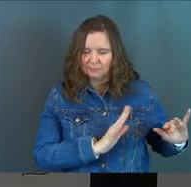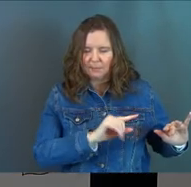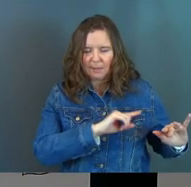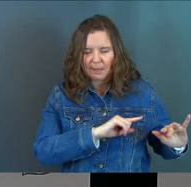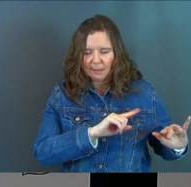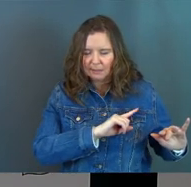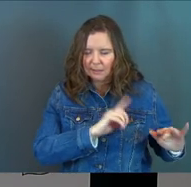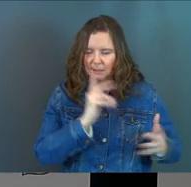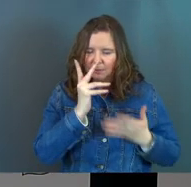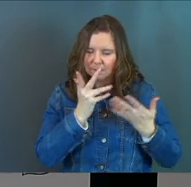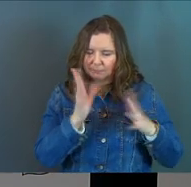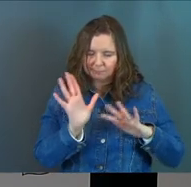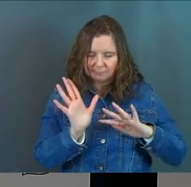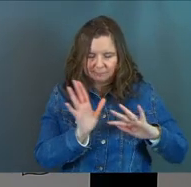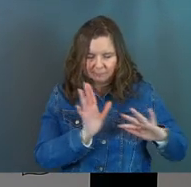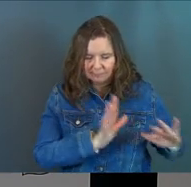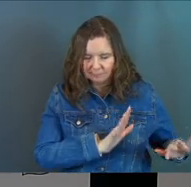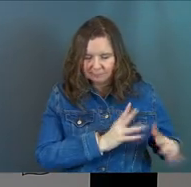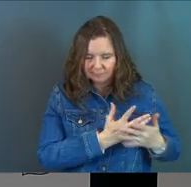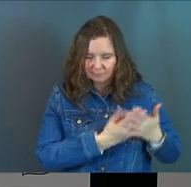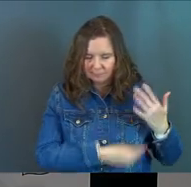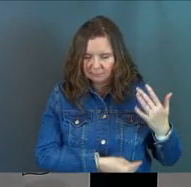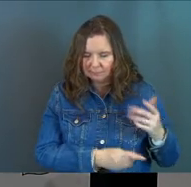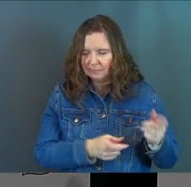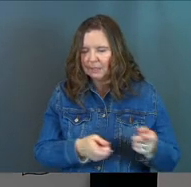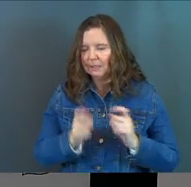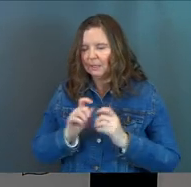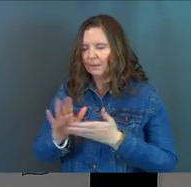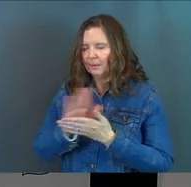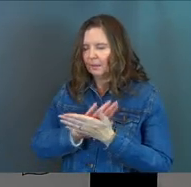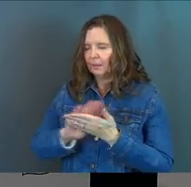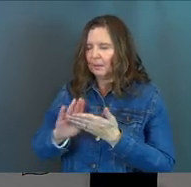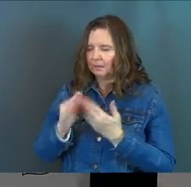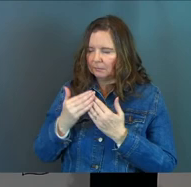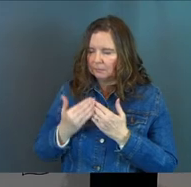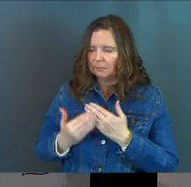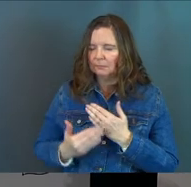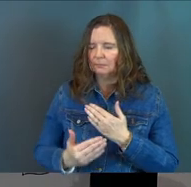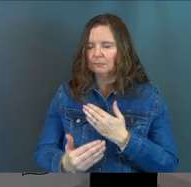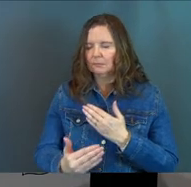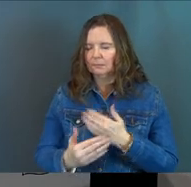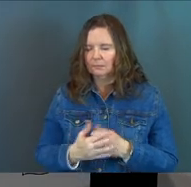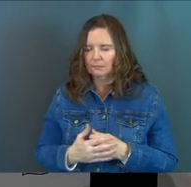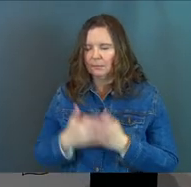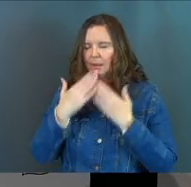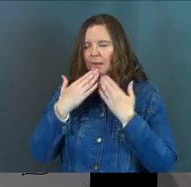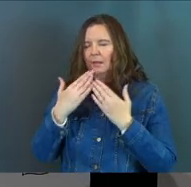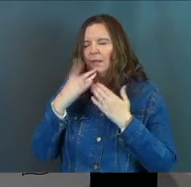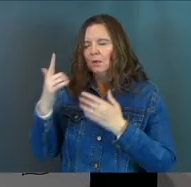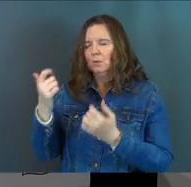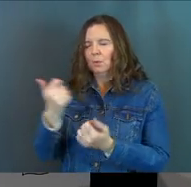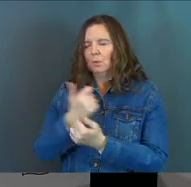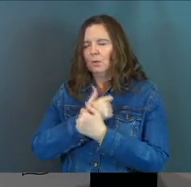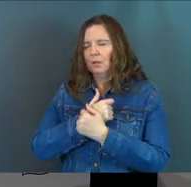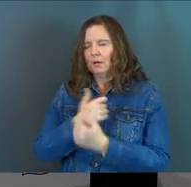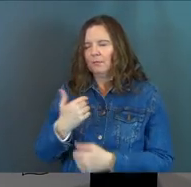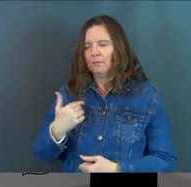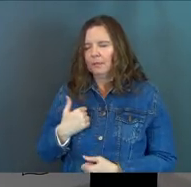my guilt and my shame. Give me a clean slate. Thank you that you love